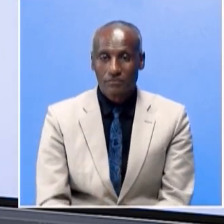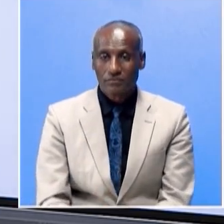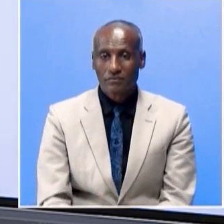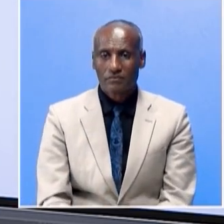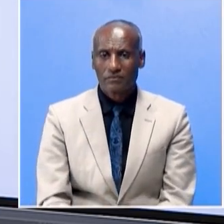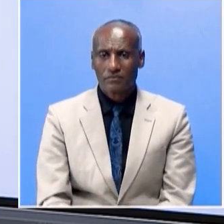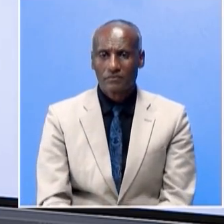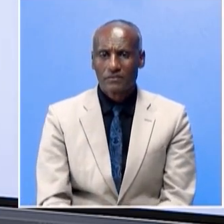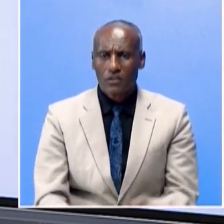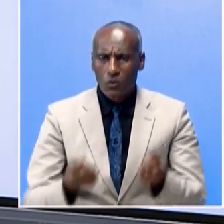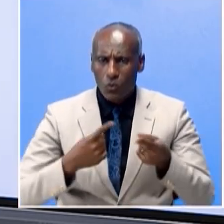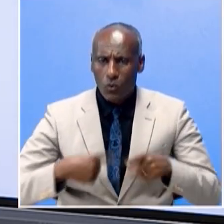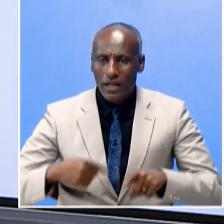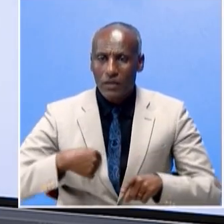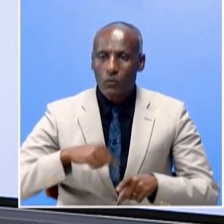So, when do we use can?